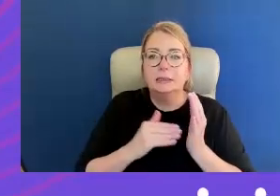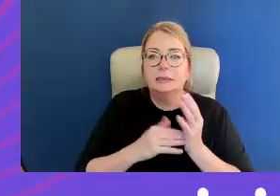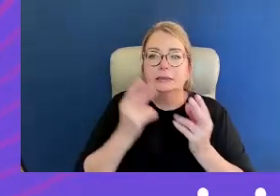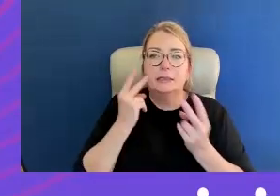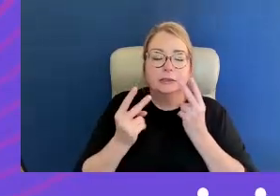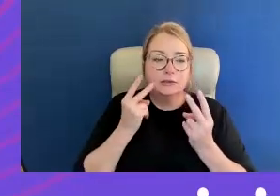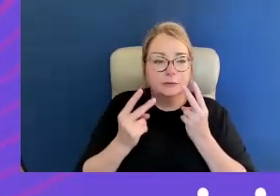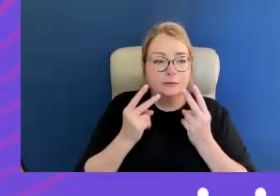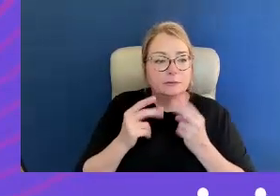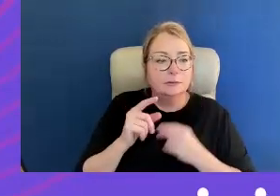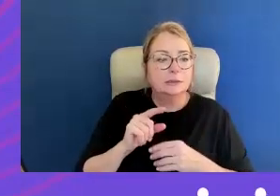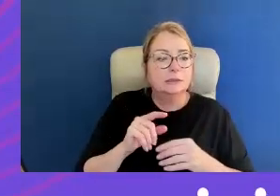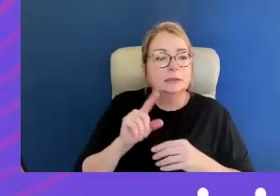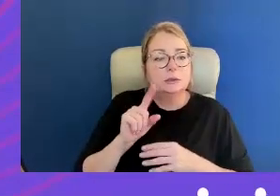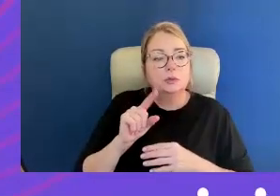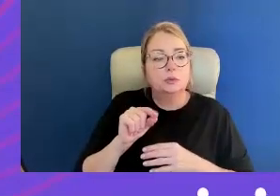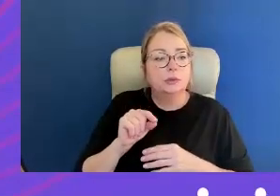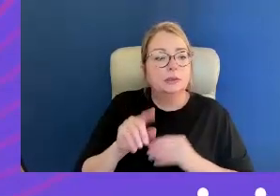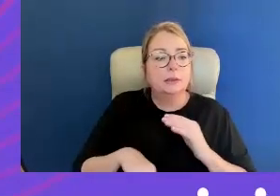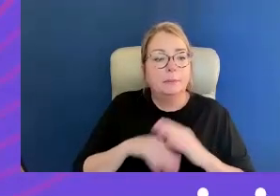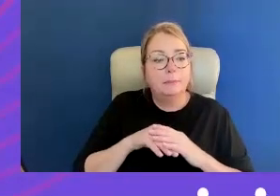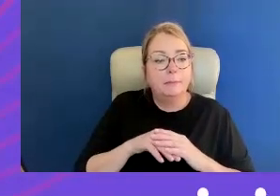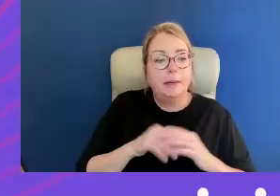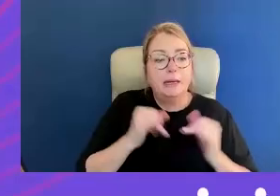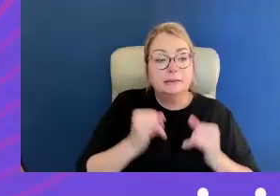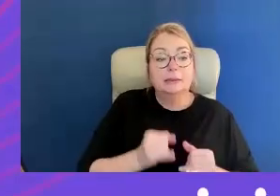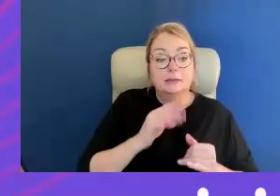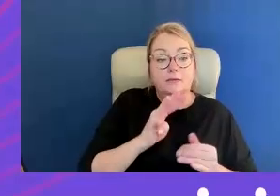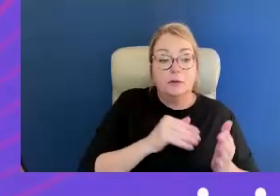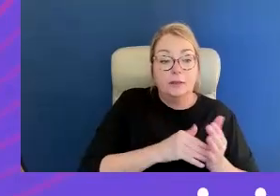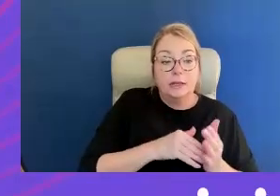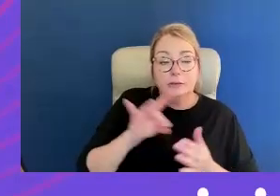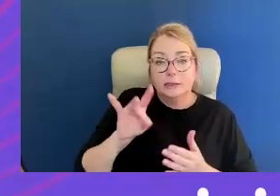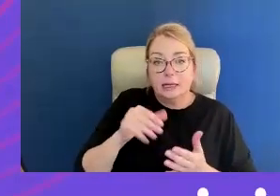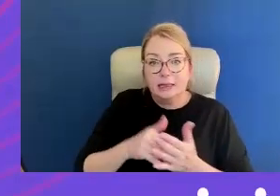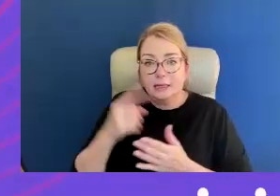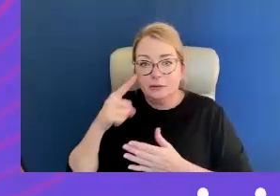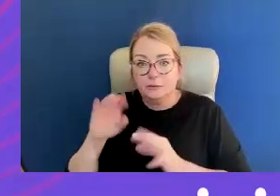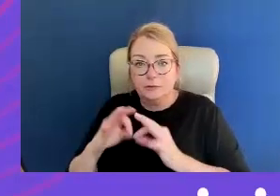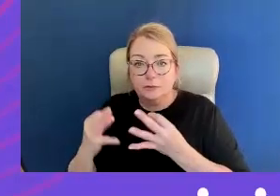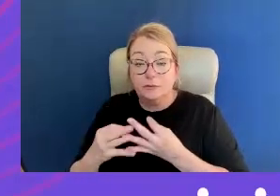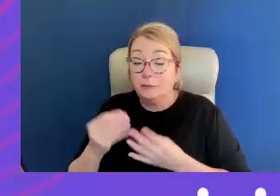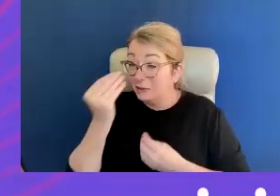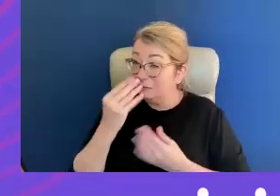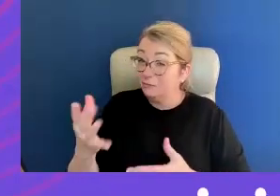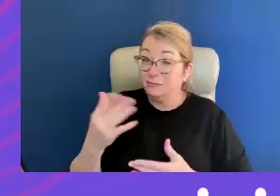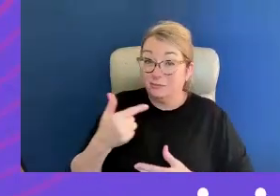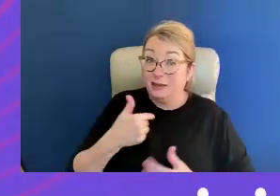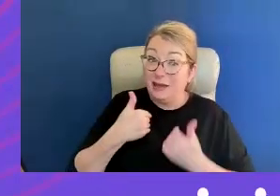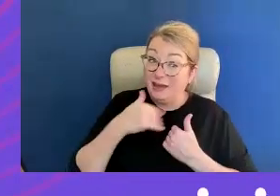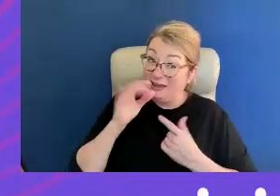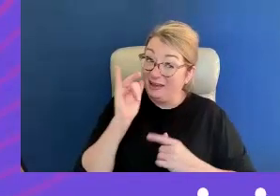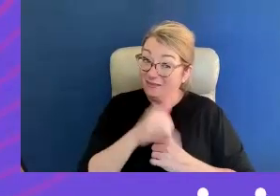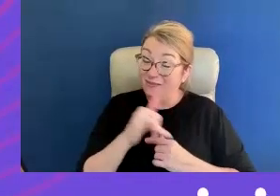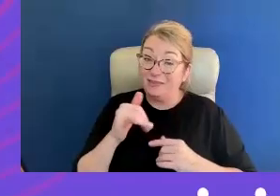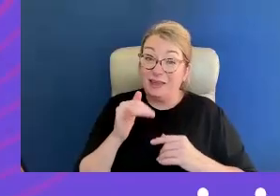Your max out of pocket is $4,000 for an individual, $8,000 for a family. I can tell you, I have this plan. I go